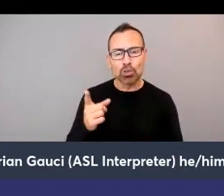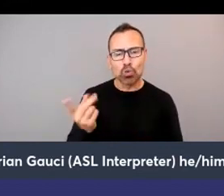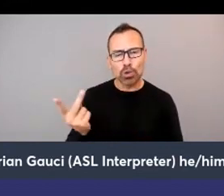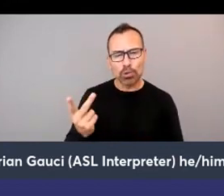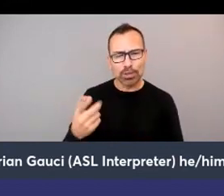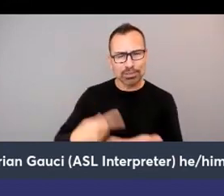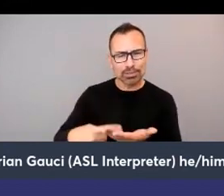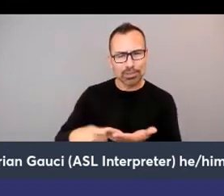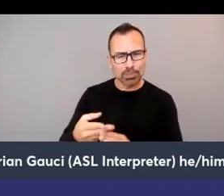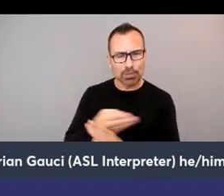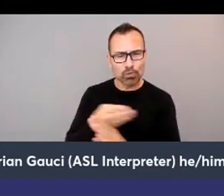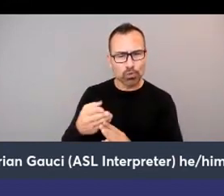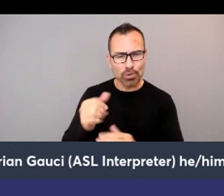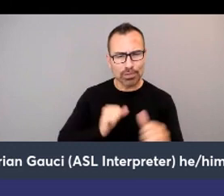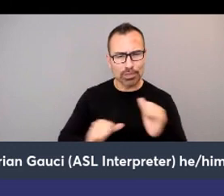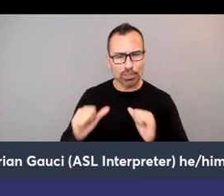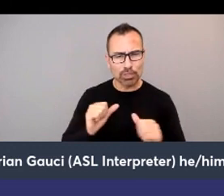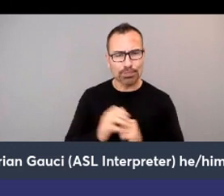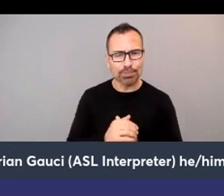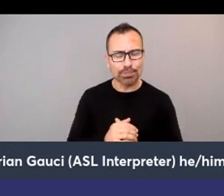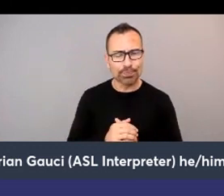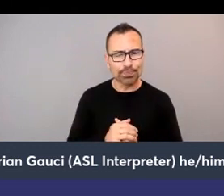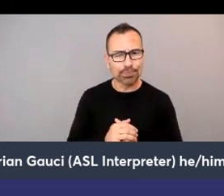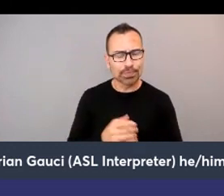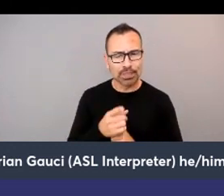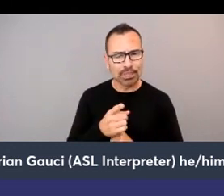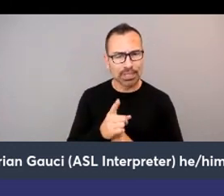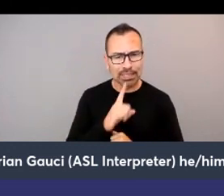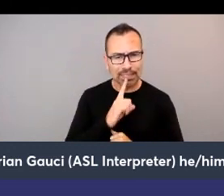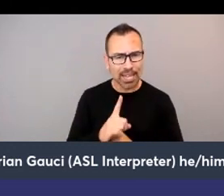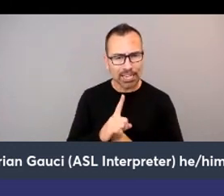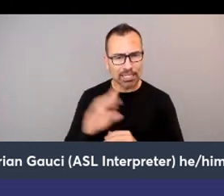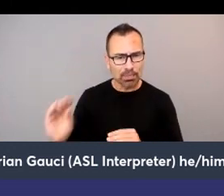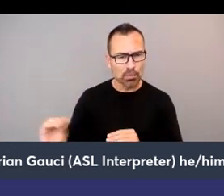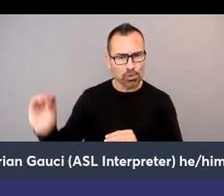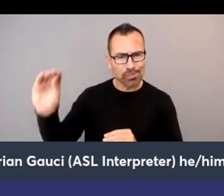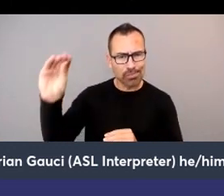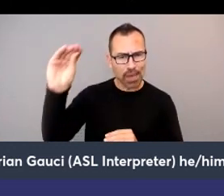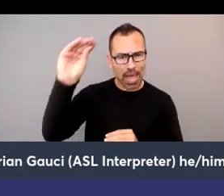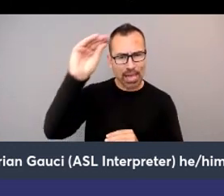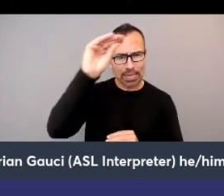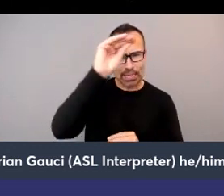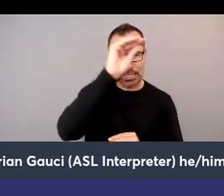show. So it doesn't actually move it back into